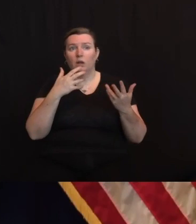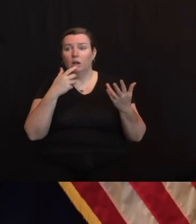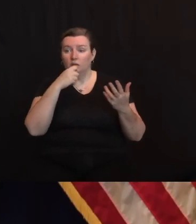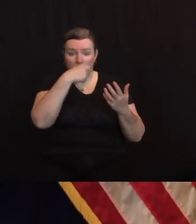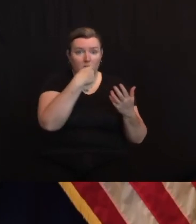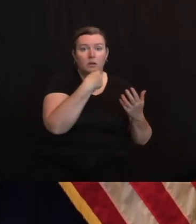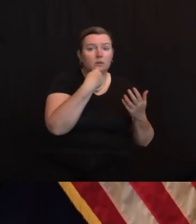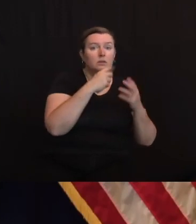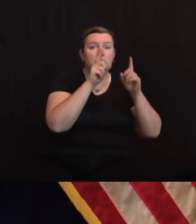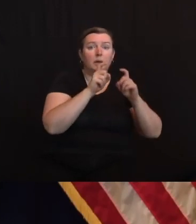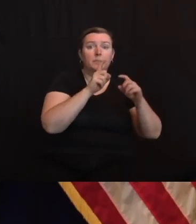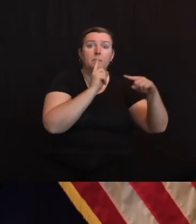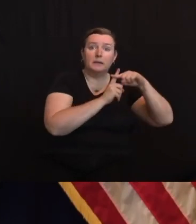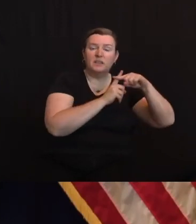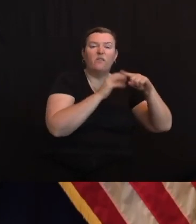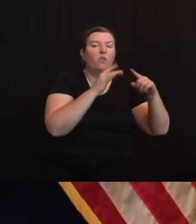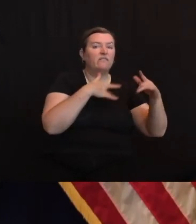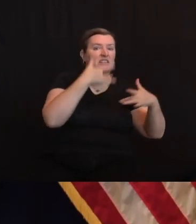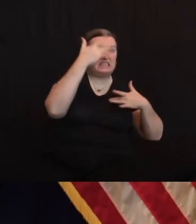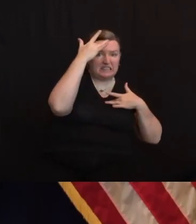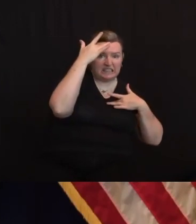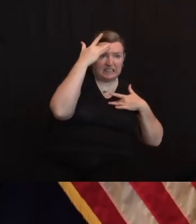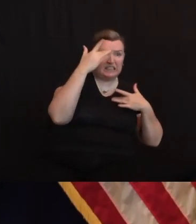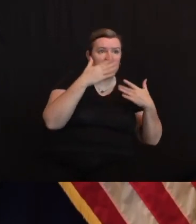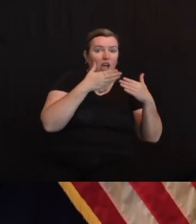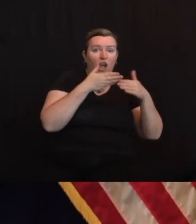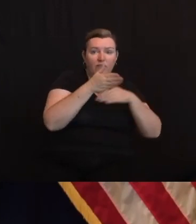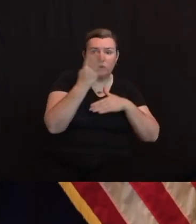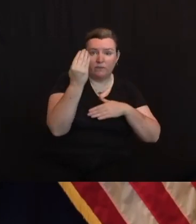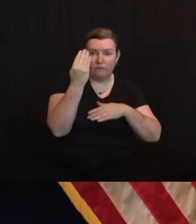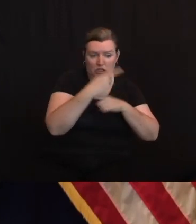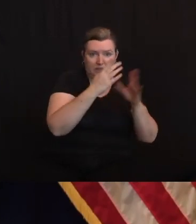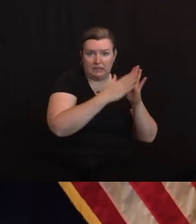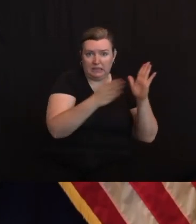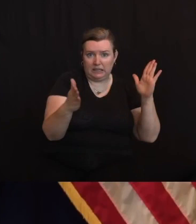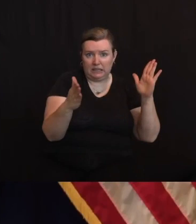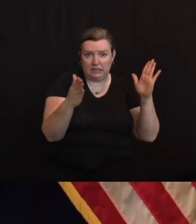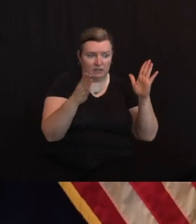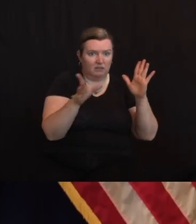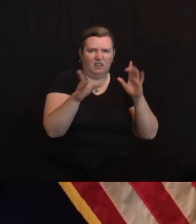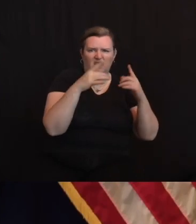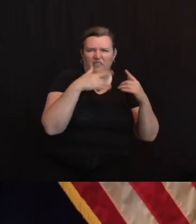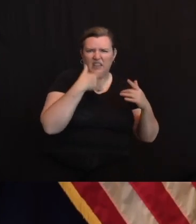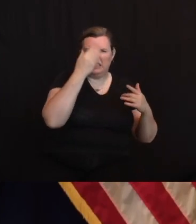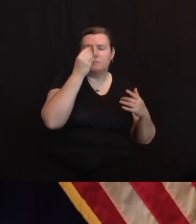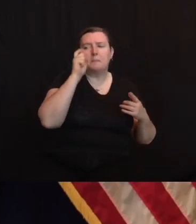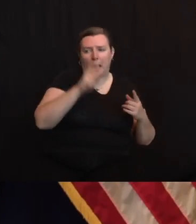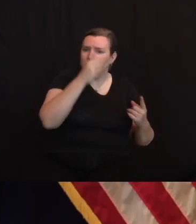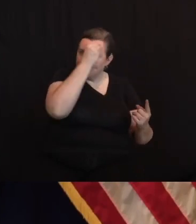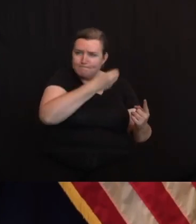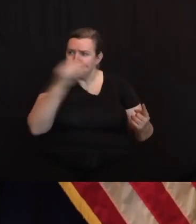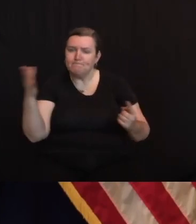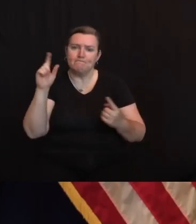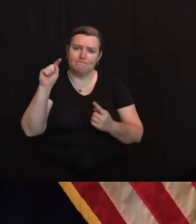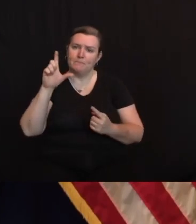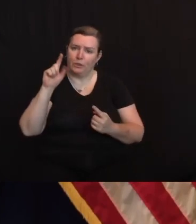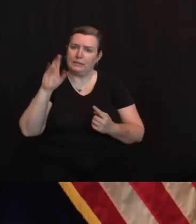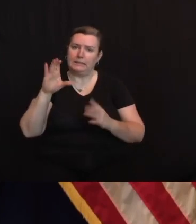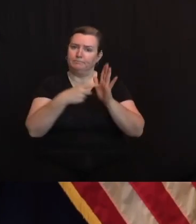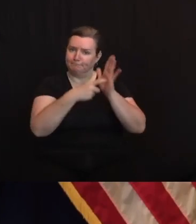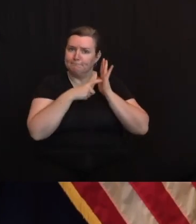have symptoms within 14 days of visiting. Each long-term care facility will set the hours, days, and durations of the